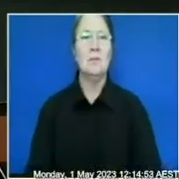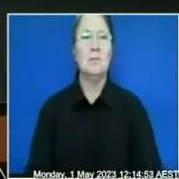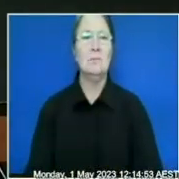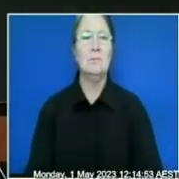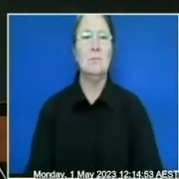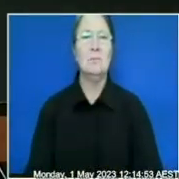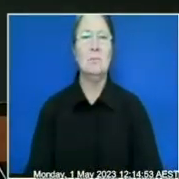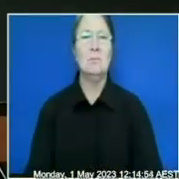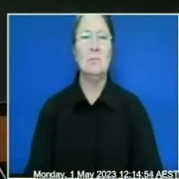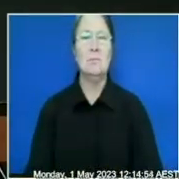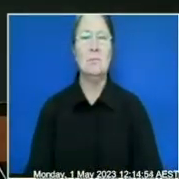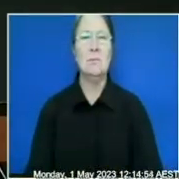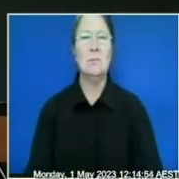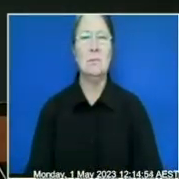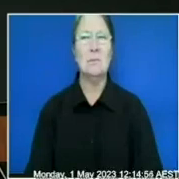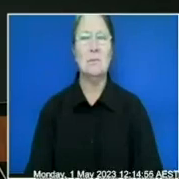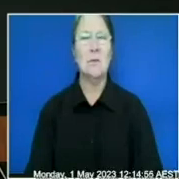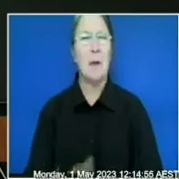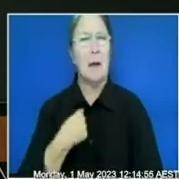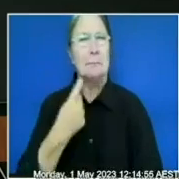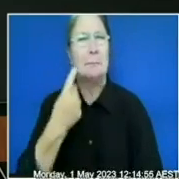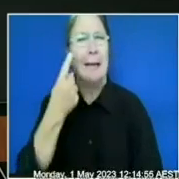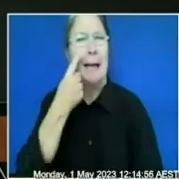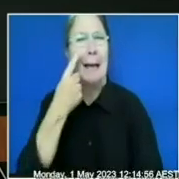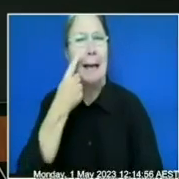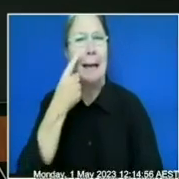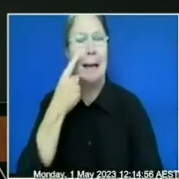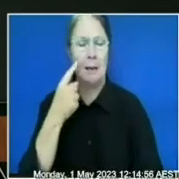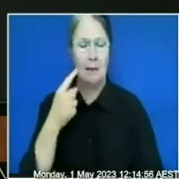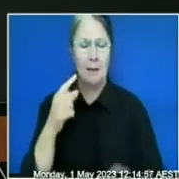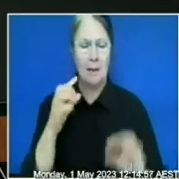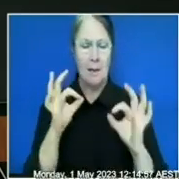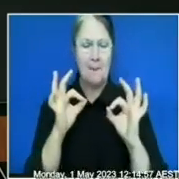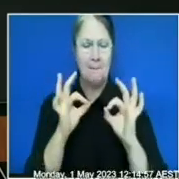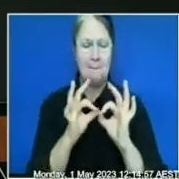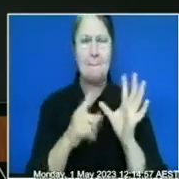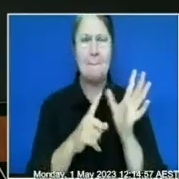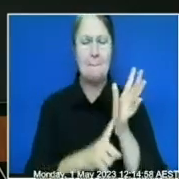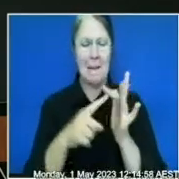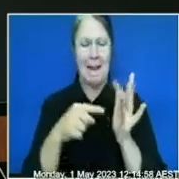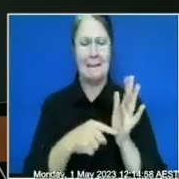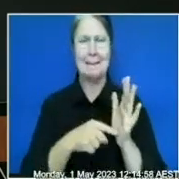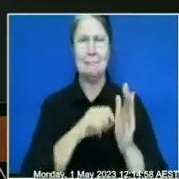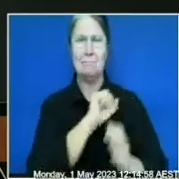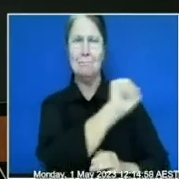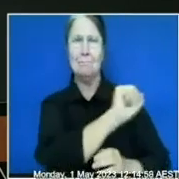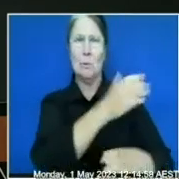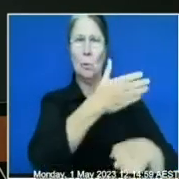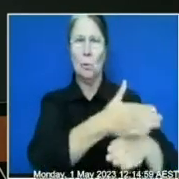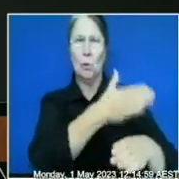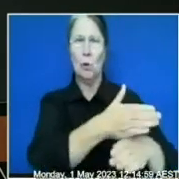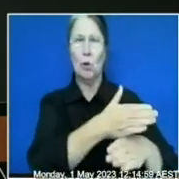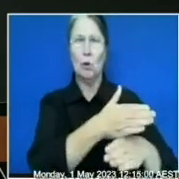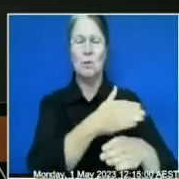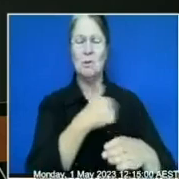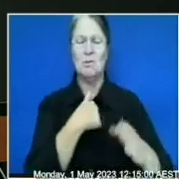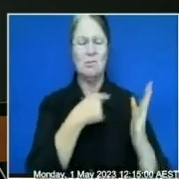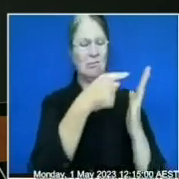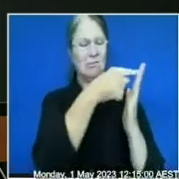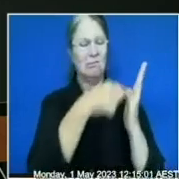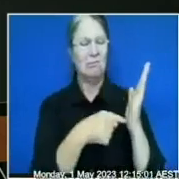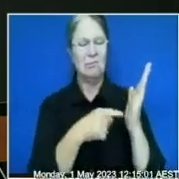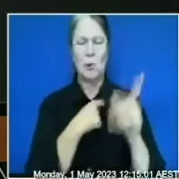the case for change in here, and you talk about Aboriginal children and young people, and that there is a continued overrepresentation of Victorian